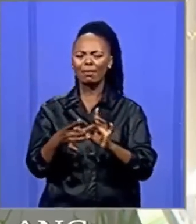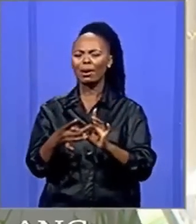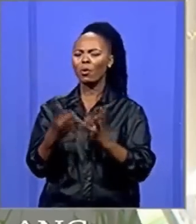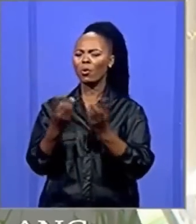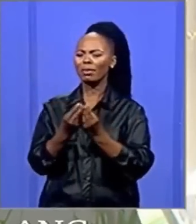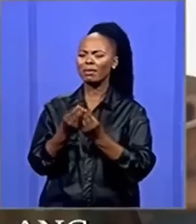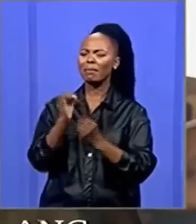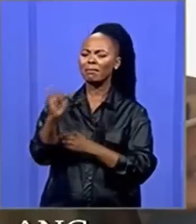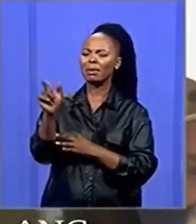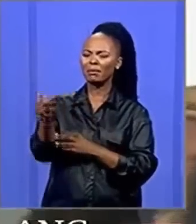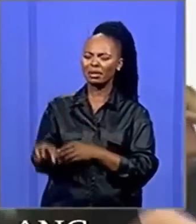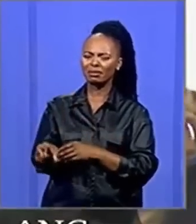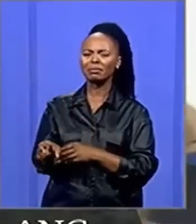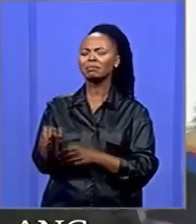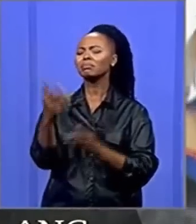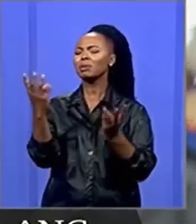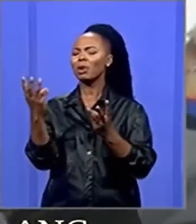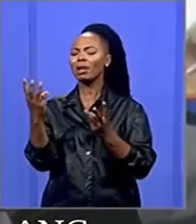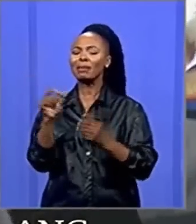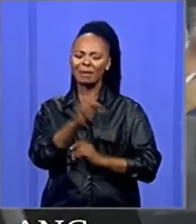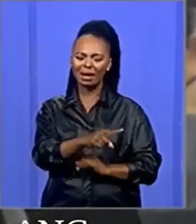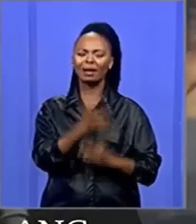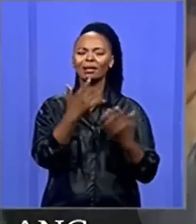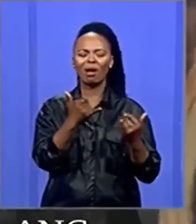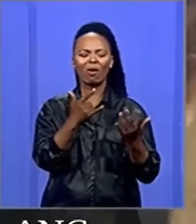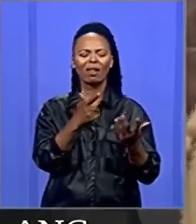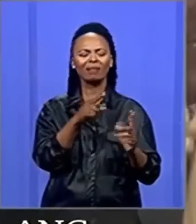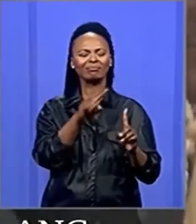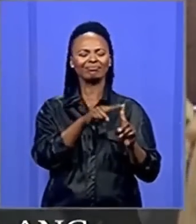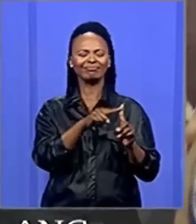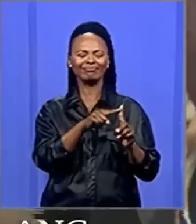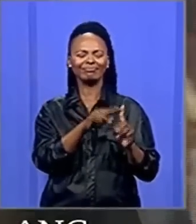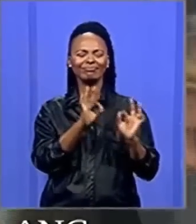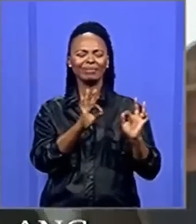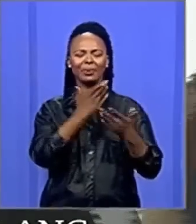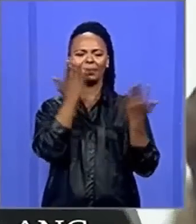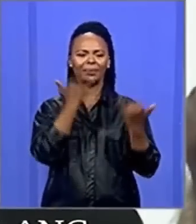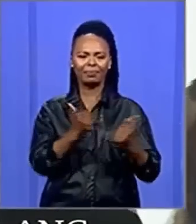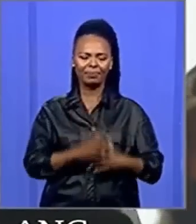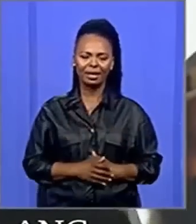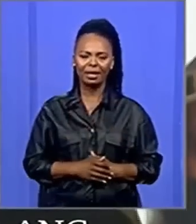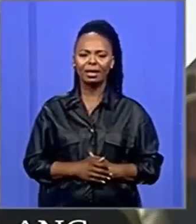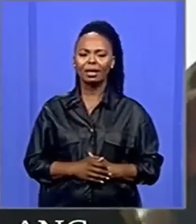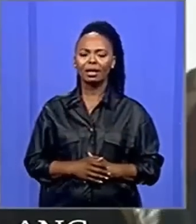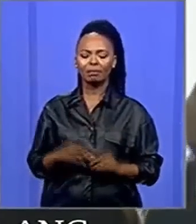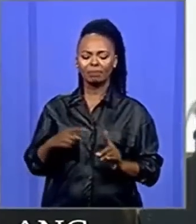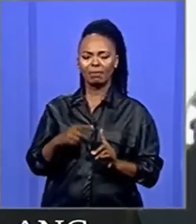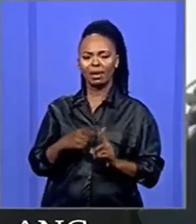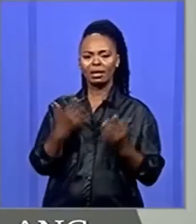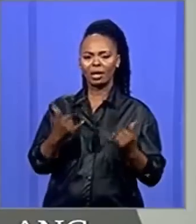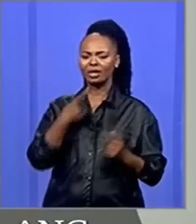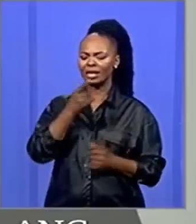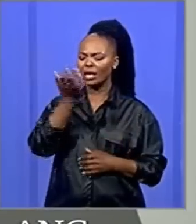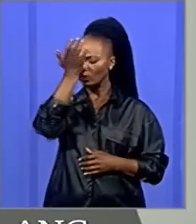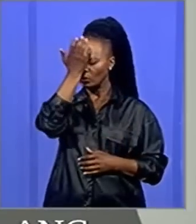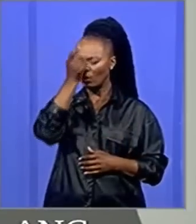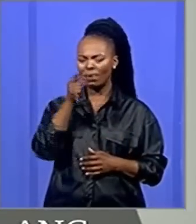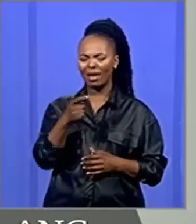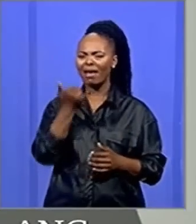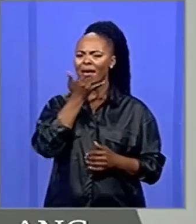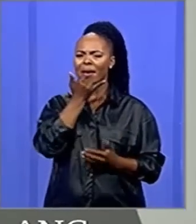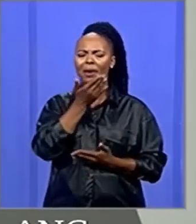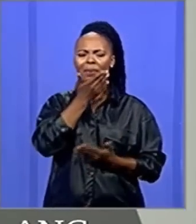reputation that he had. Nakong ya mopresidente Zuma, Msimang o ne ntse a bua phatlalatsa ka ho se kgotsofale ha hae mabapi le